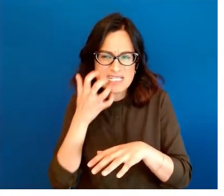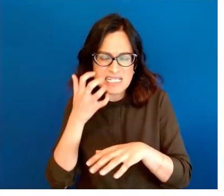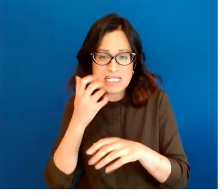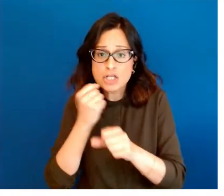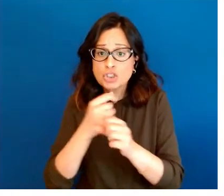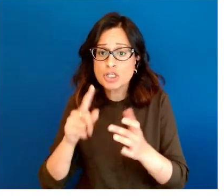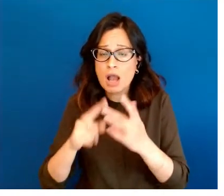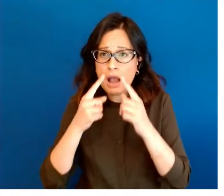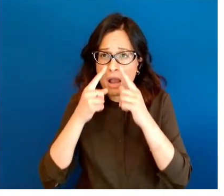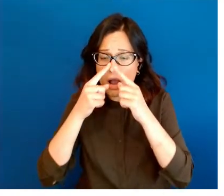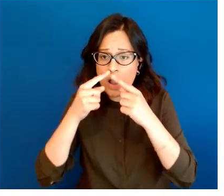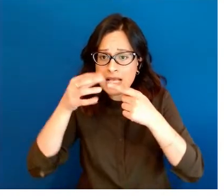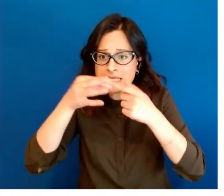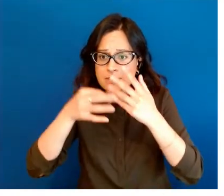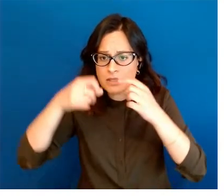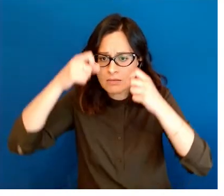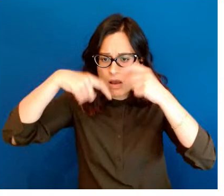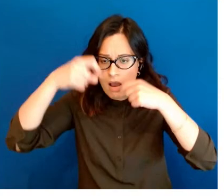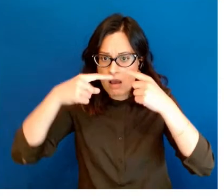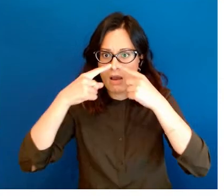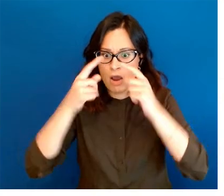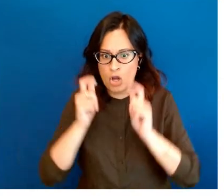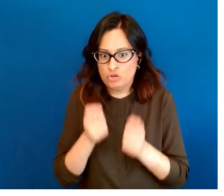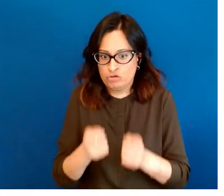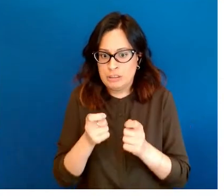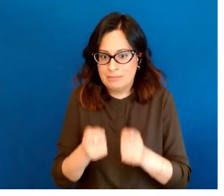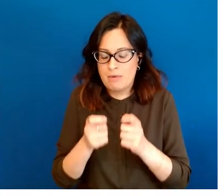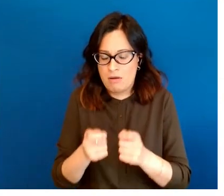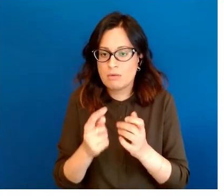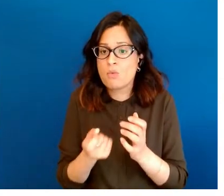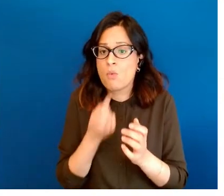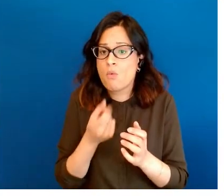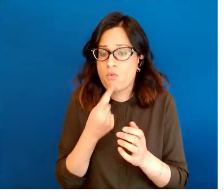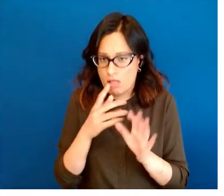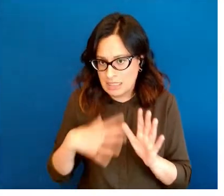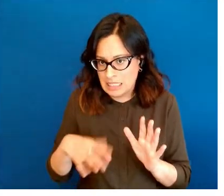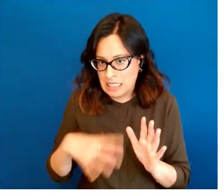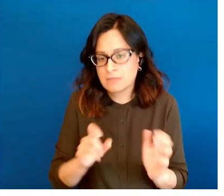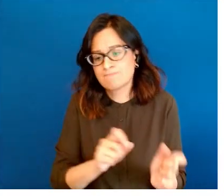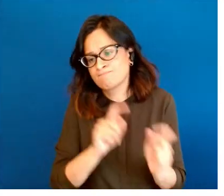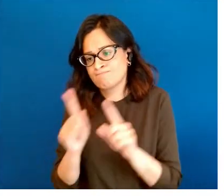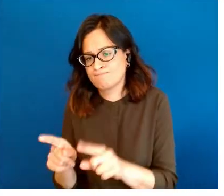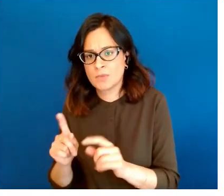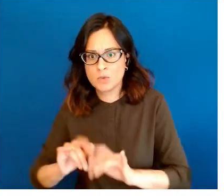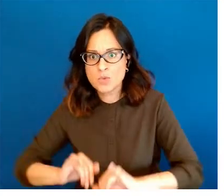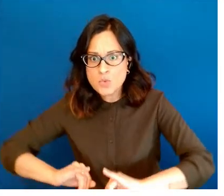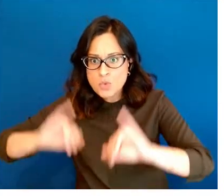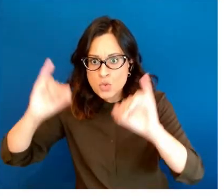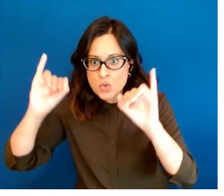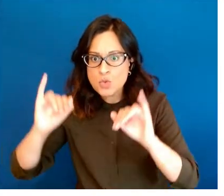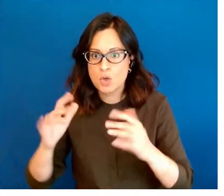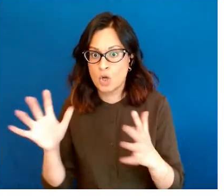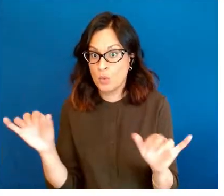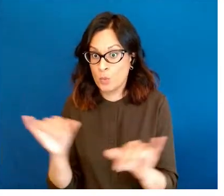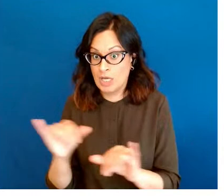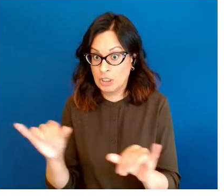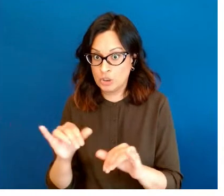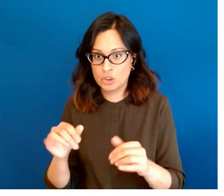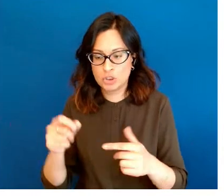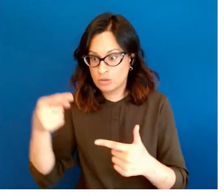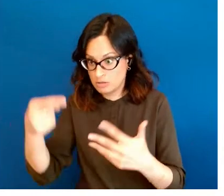might require treatment with an oral antihistamine. But more severe reactions on the spectrum consistent with